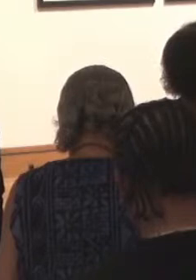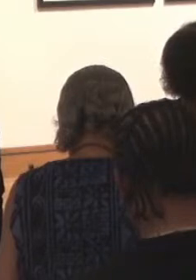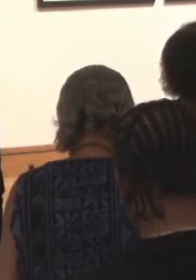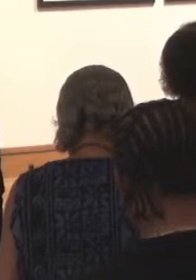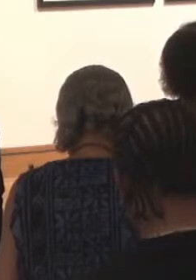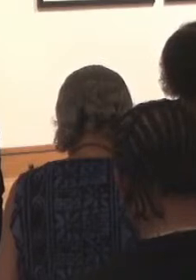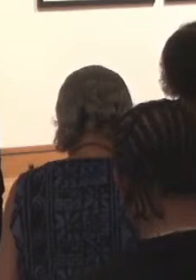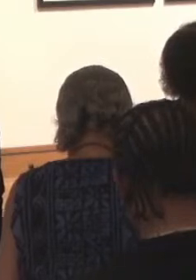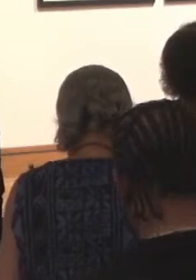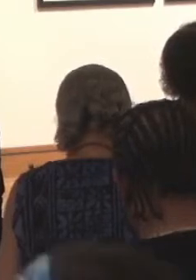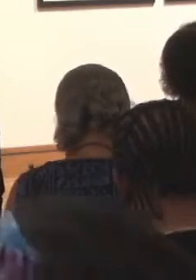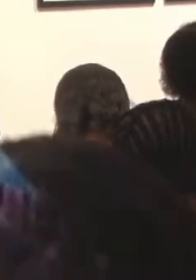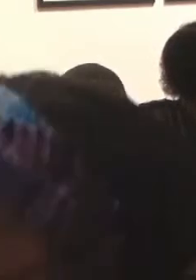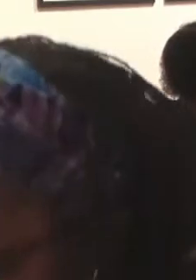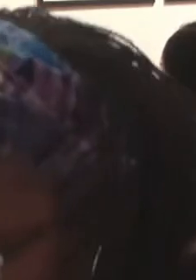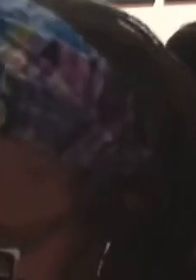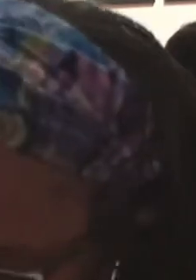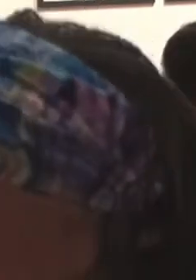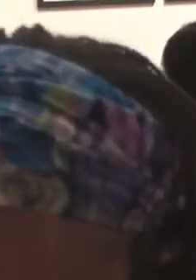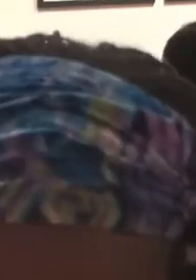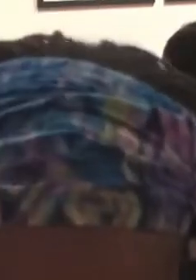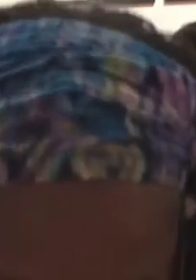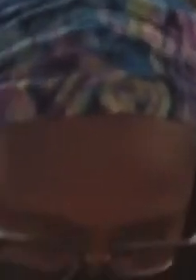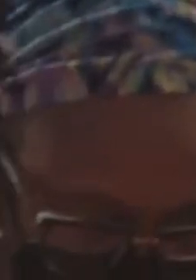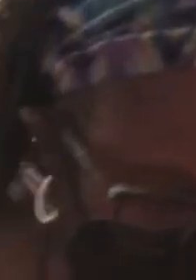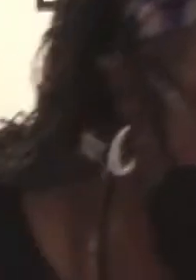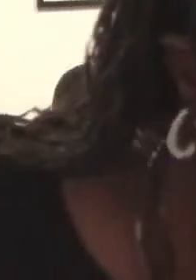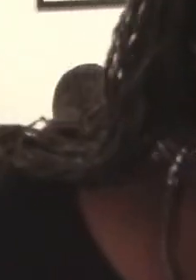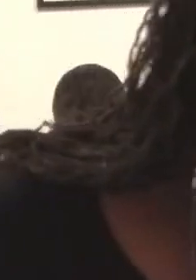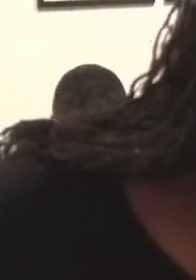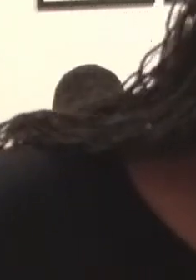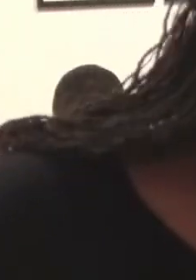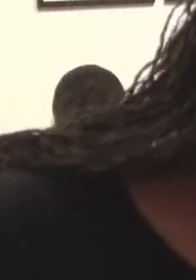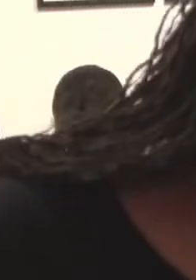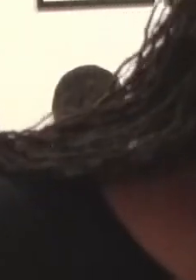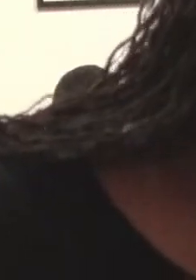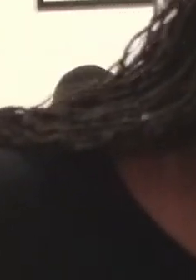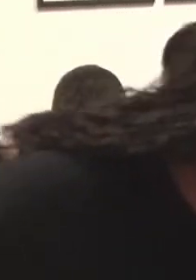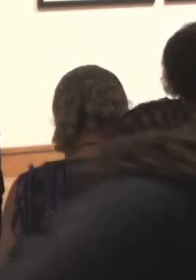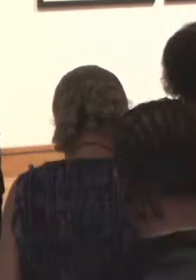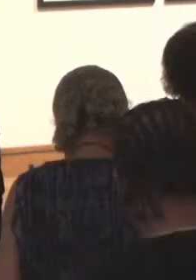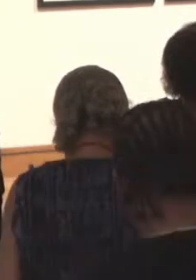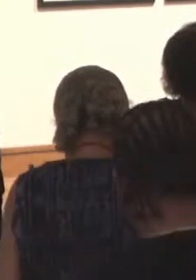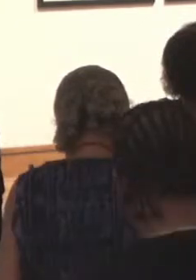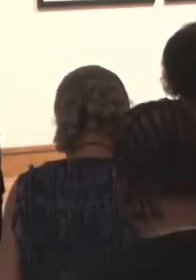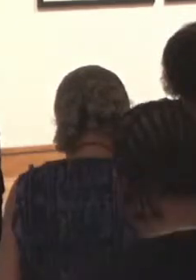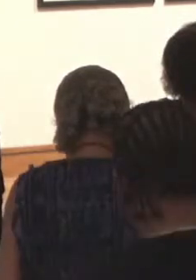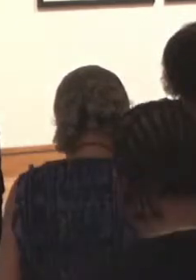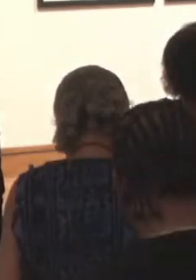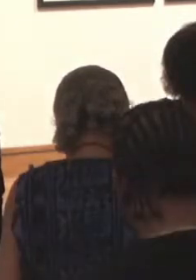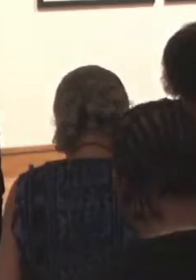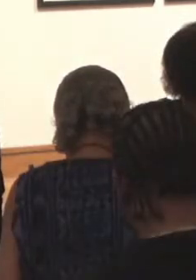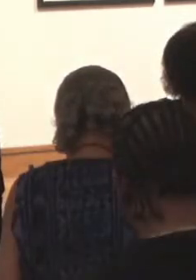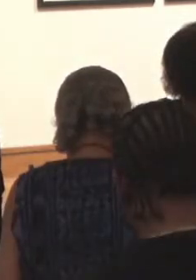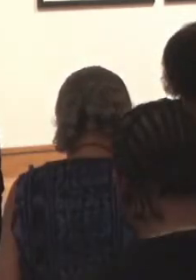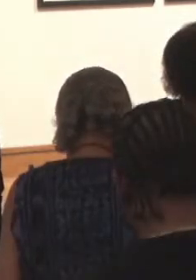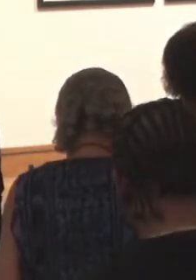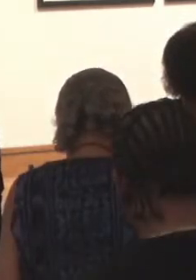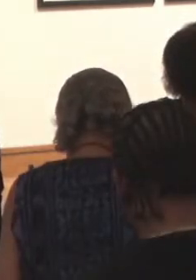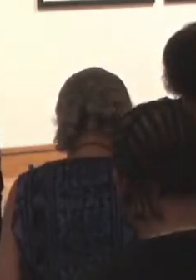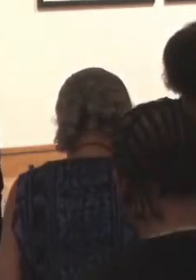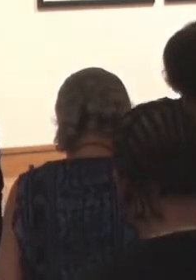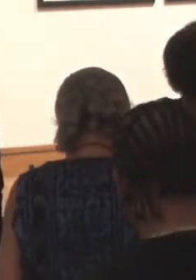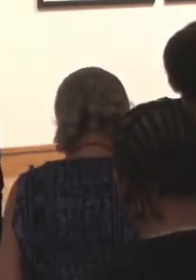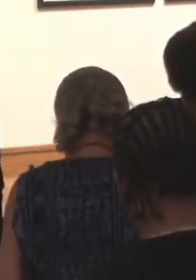natural environment outside. I'm thinking about the framing within the gallery versus the exterior